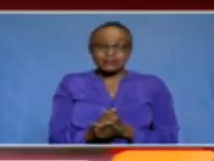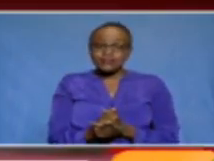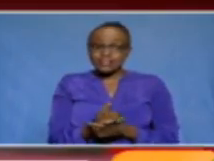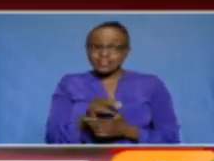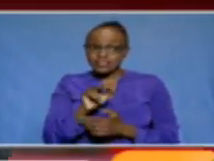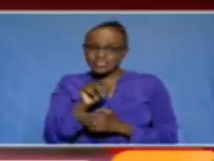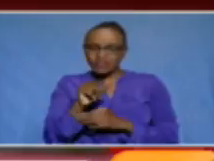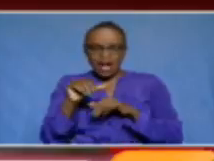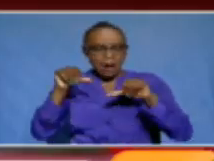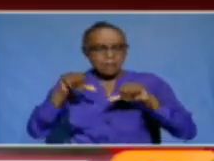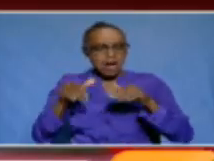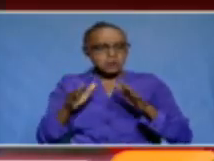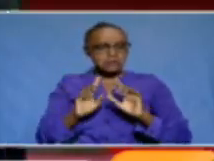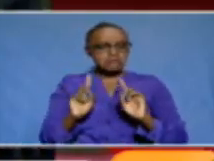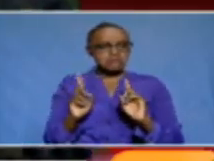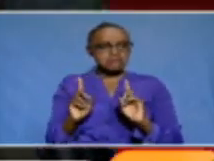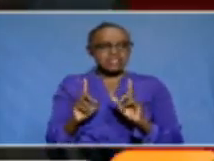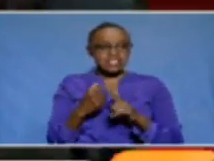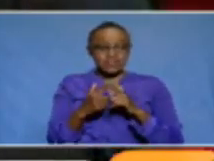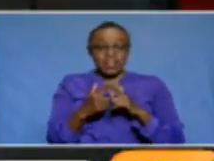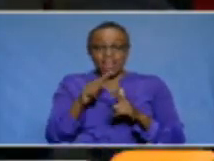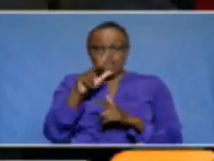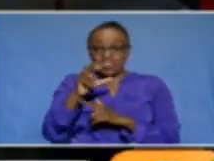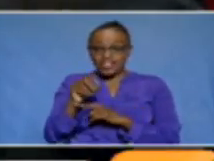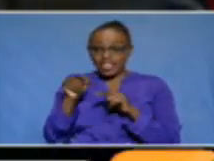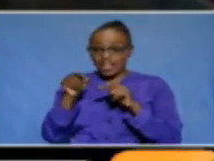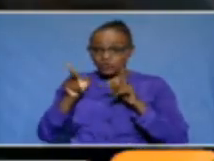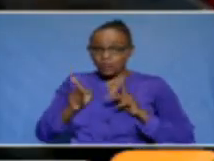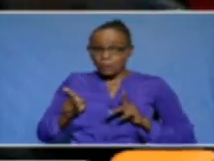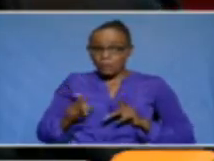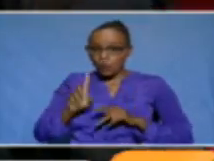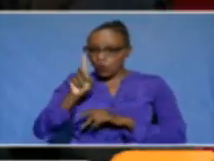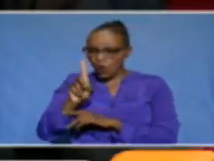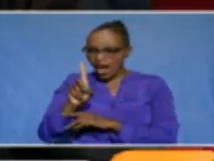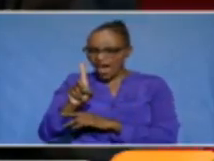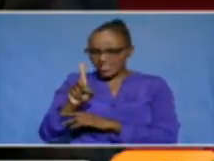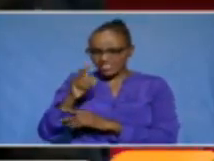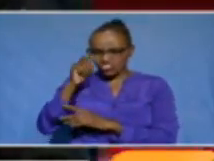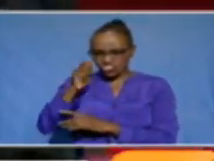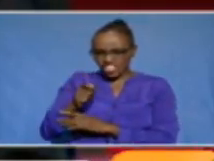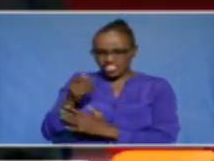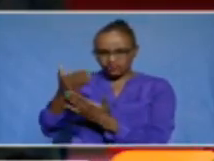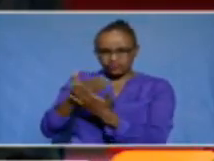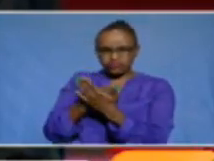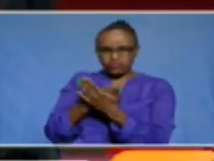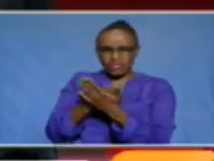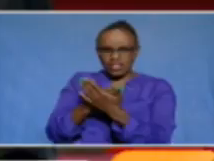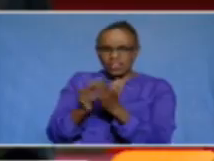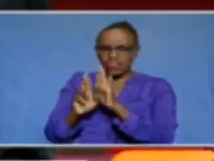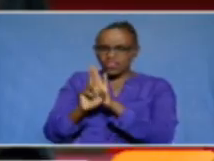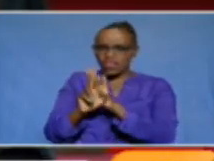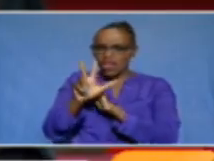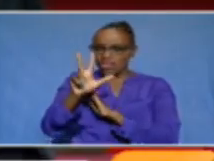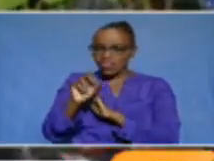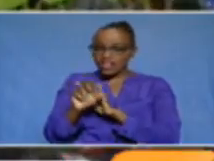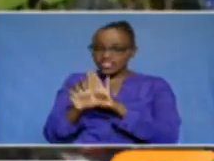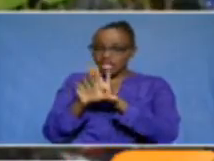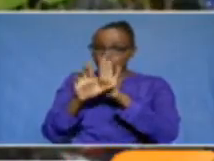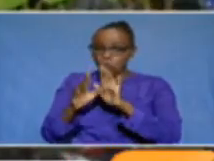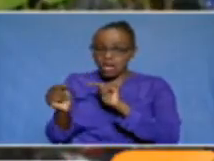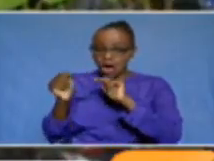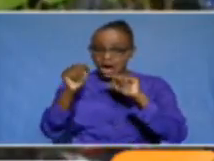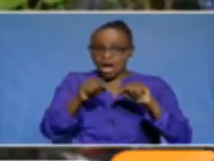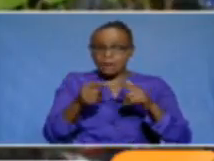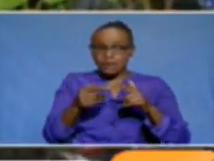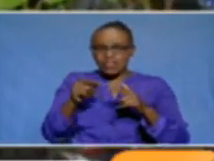Not in a bad way. You put 30 accused persons on one charge sheet. They are represented by 30 lawyers.